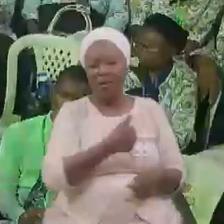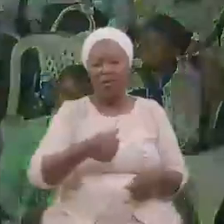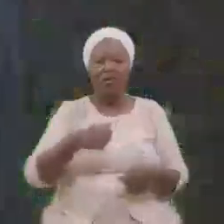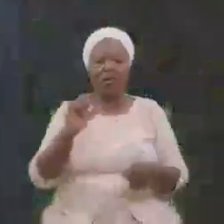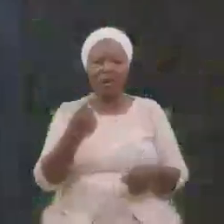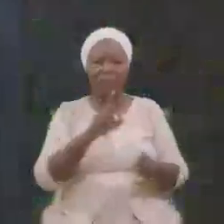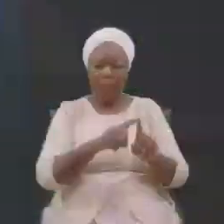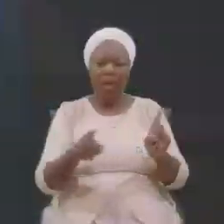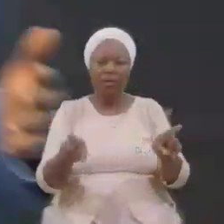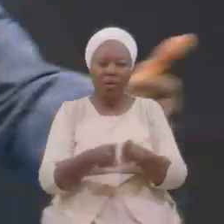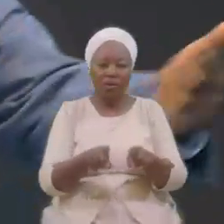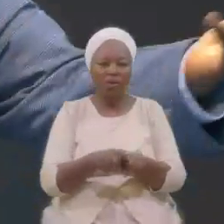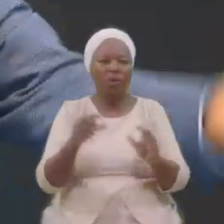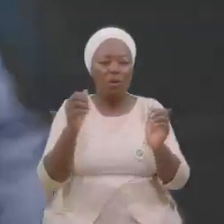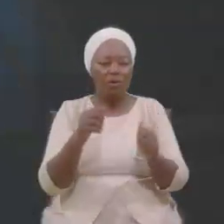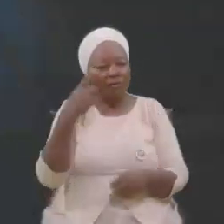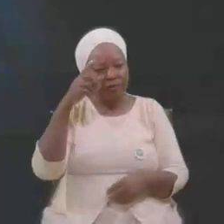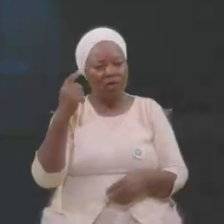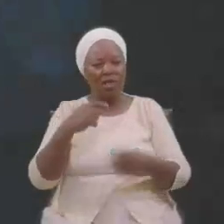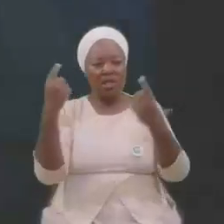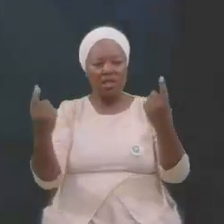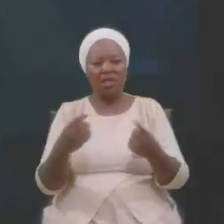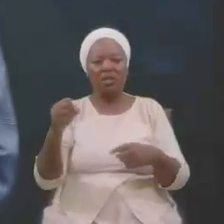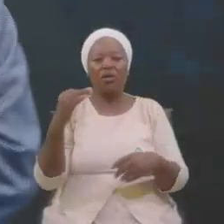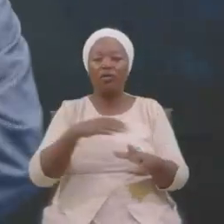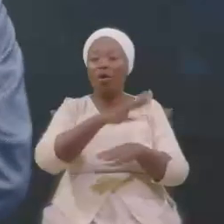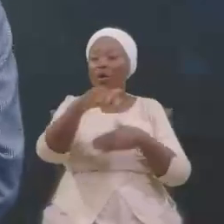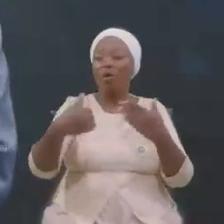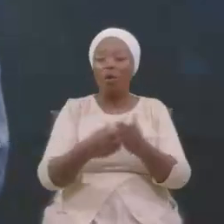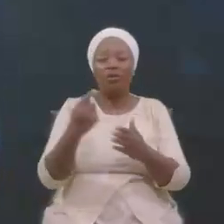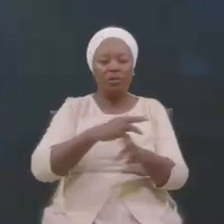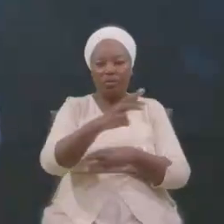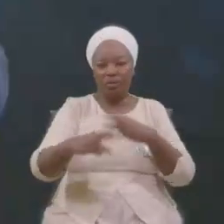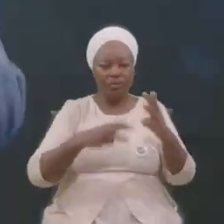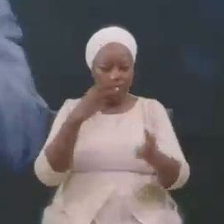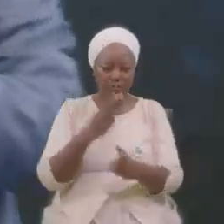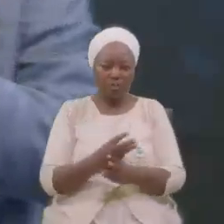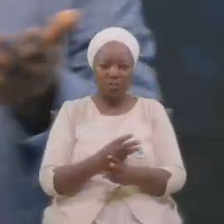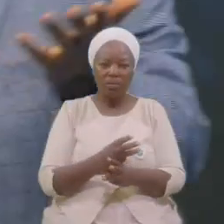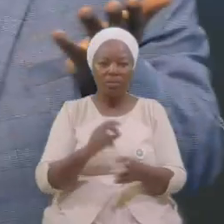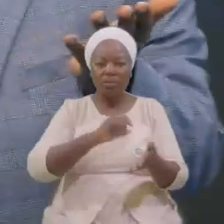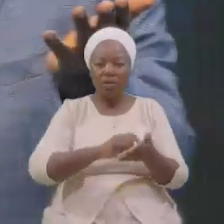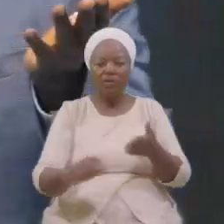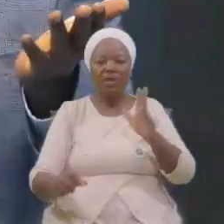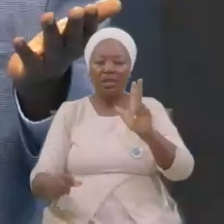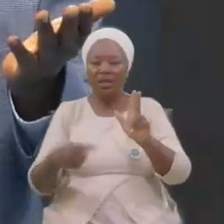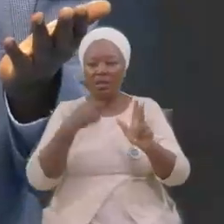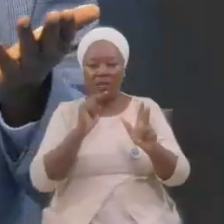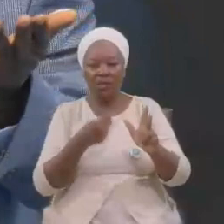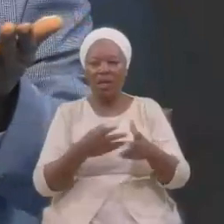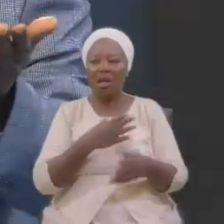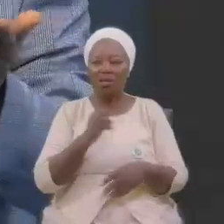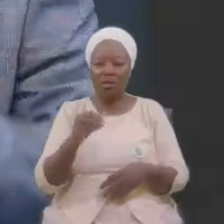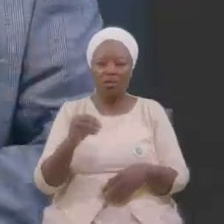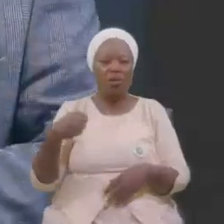also for the sins of the whole world. Verse 3 tells us, and hereby we do know